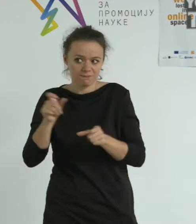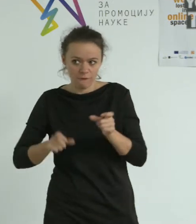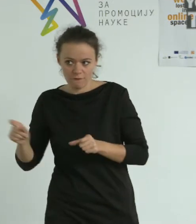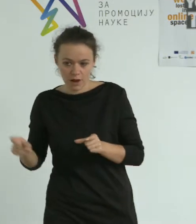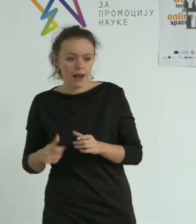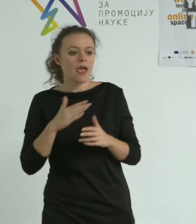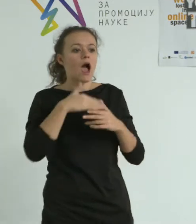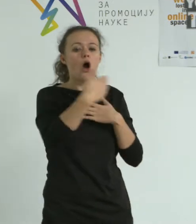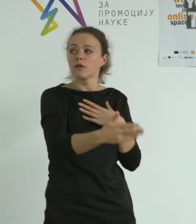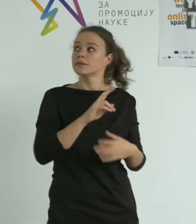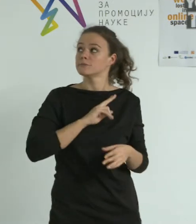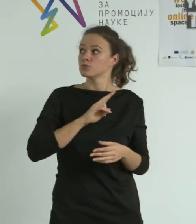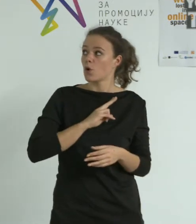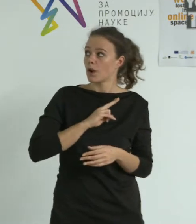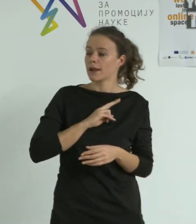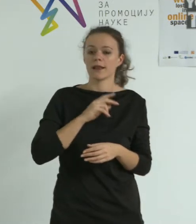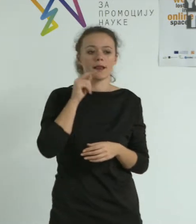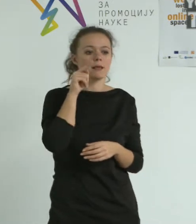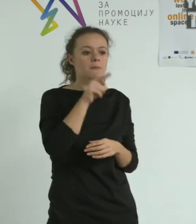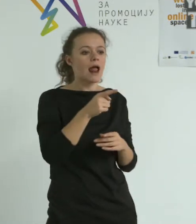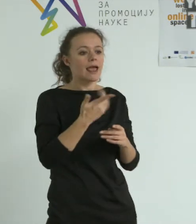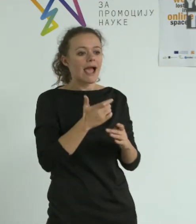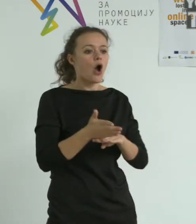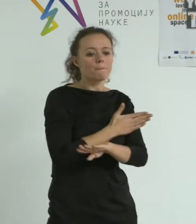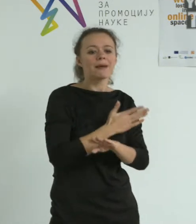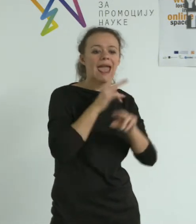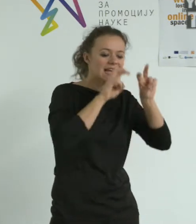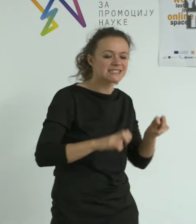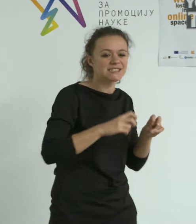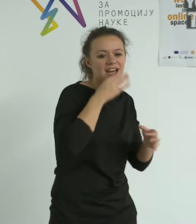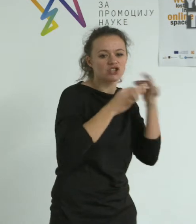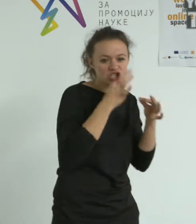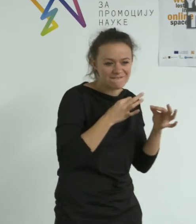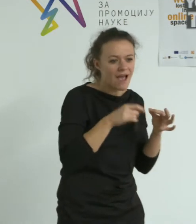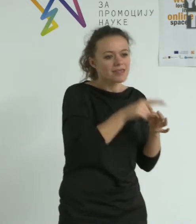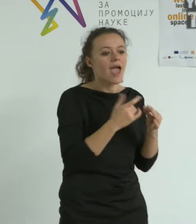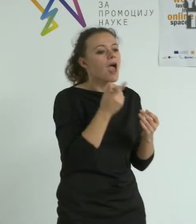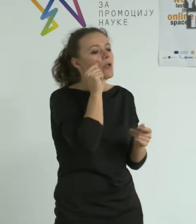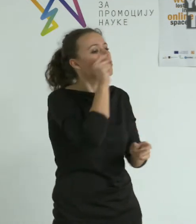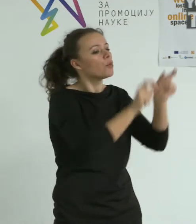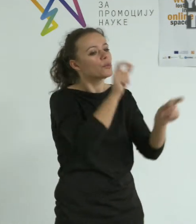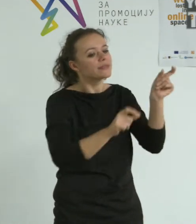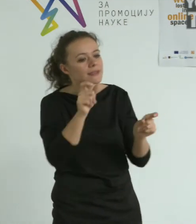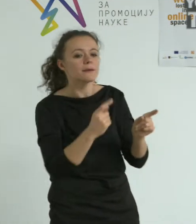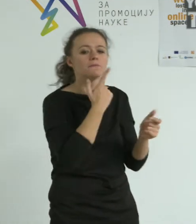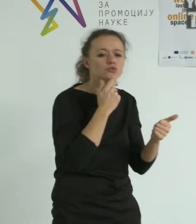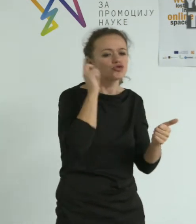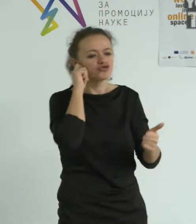Then we have this pre-survey, like demographics, and also